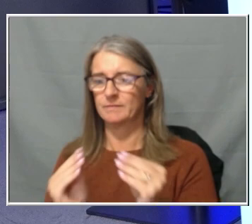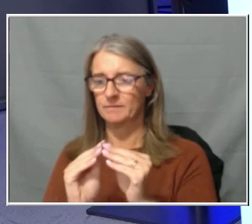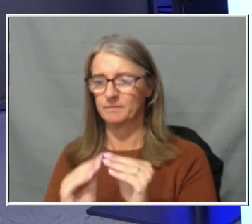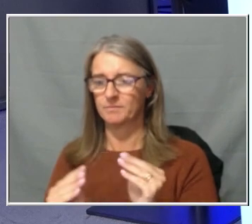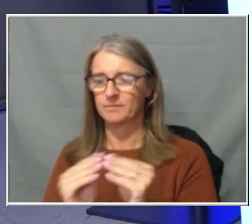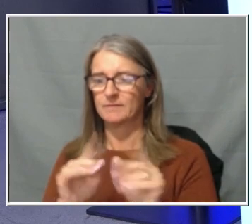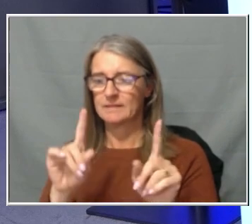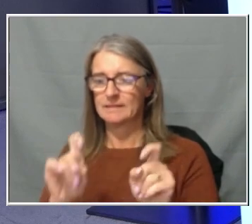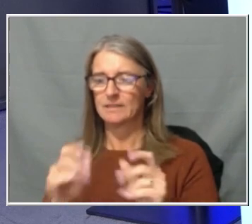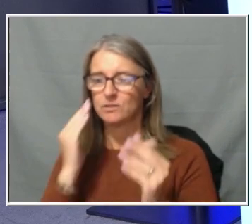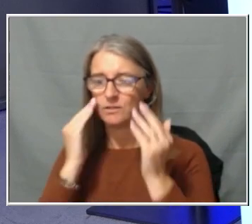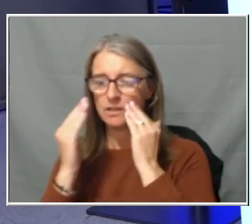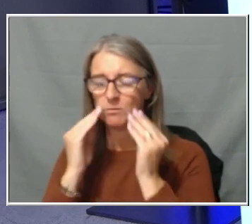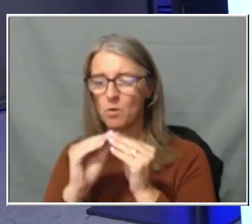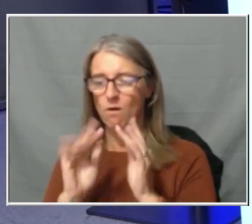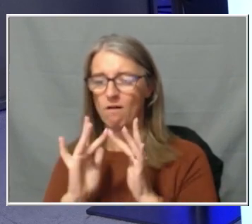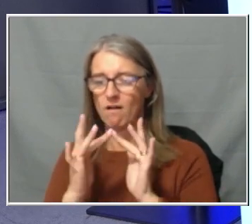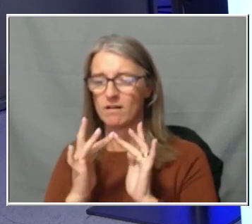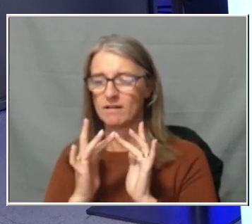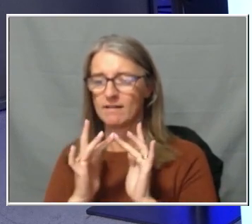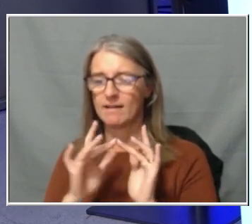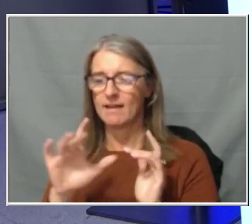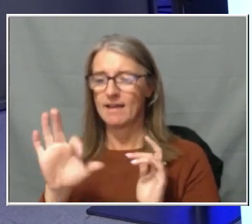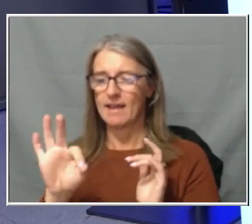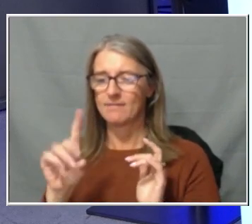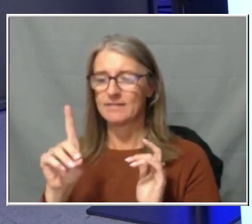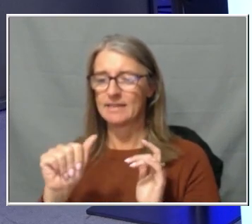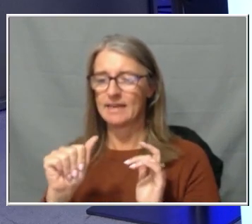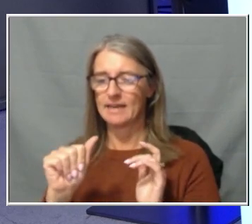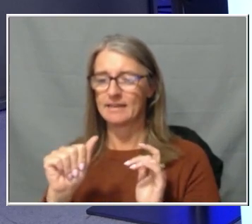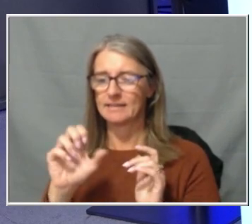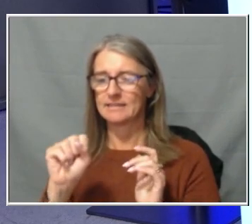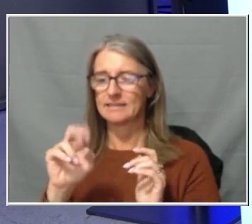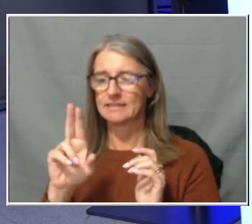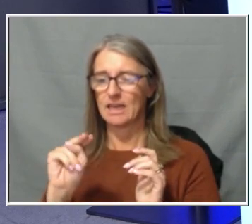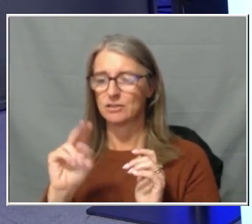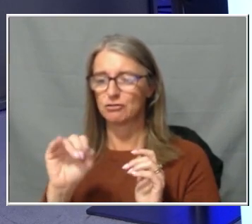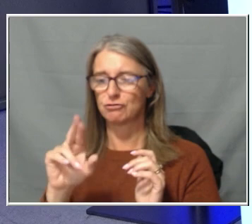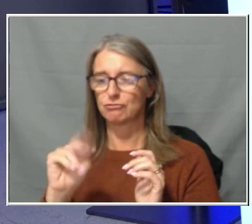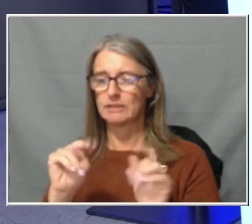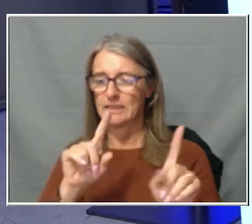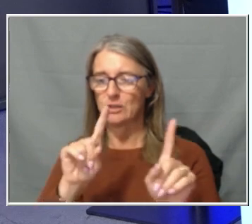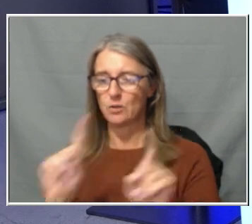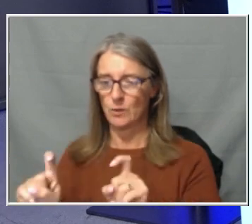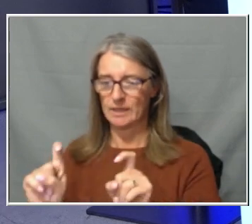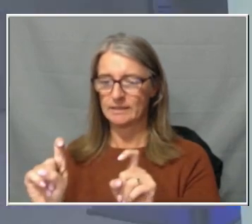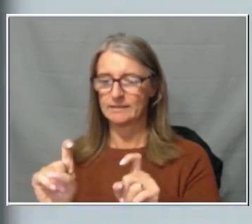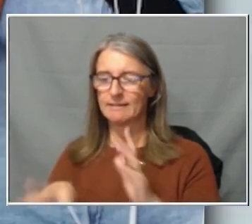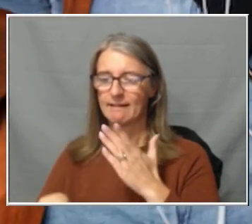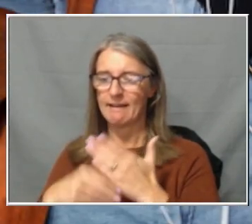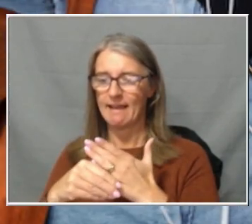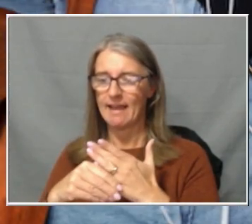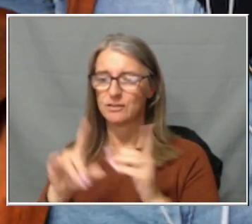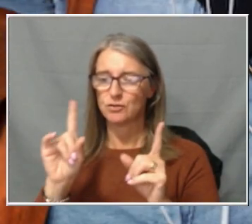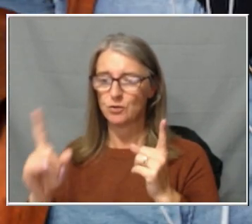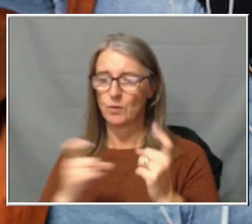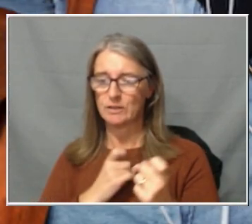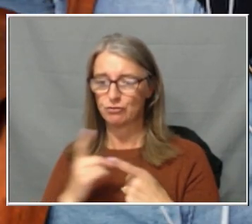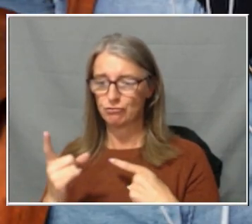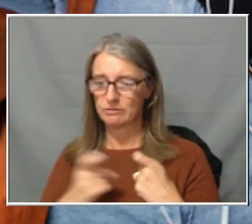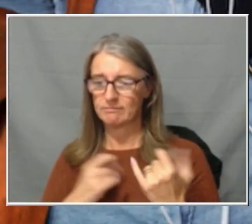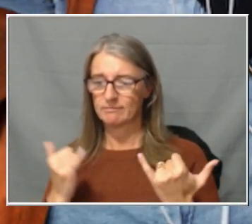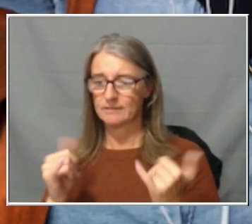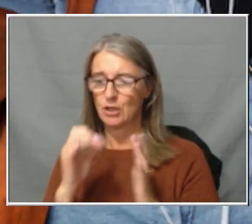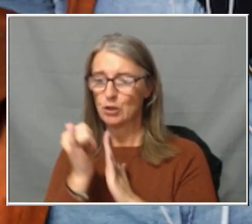knowledge even more by going online and finding the FDA sunscreen quiz. And be sure to ask your questions to our docs here on the panel on